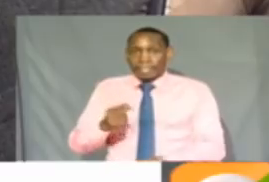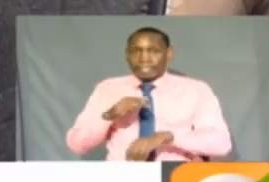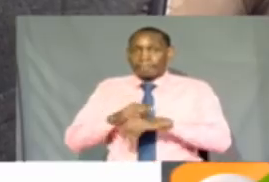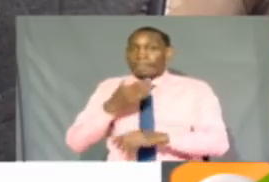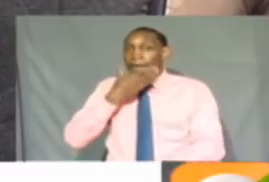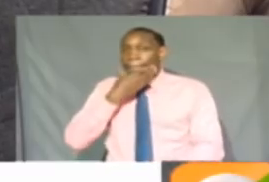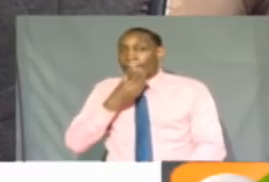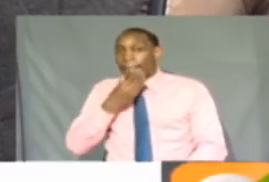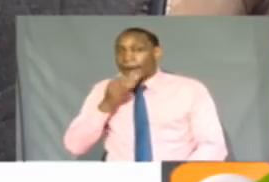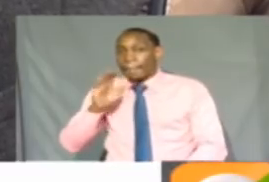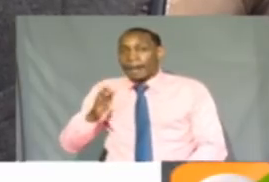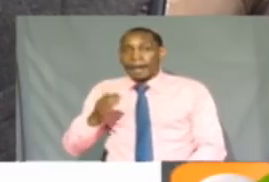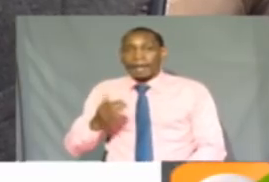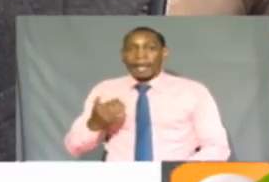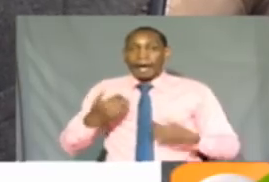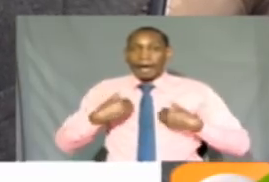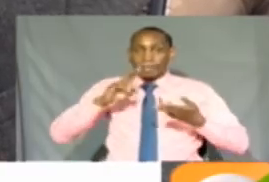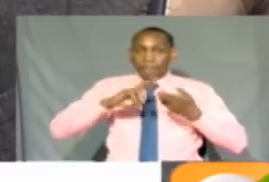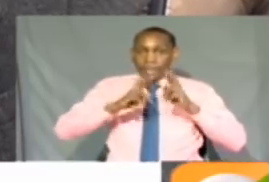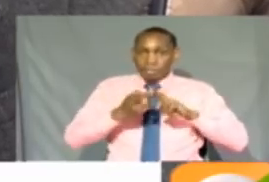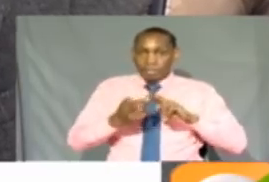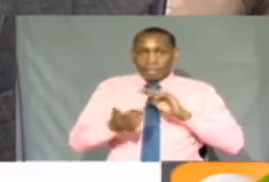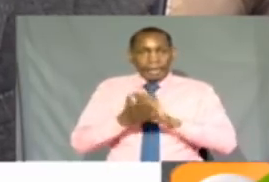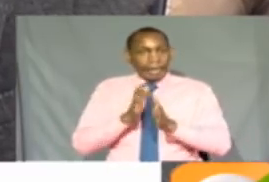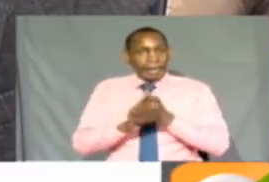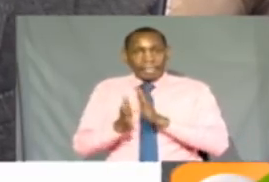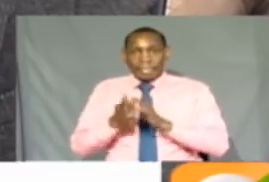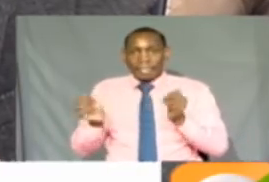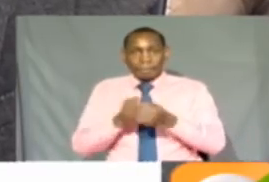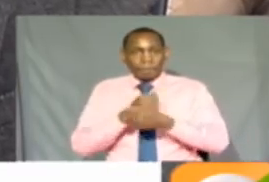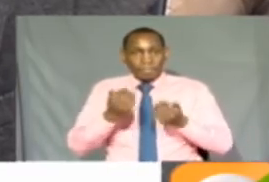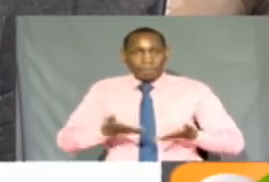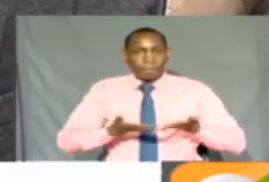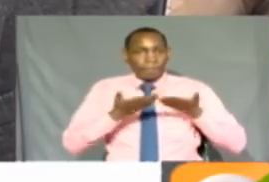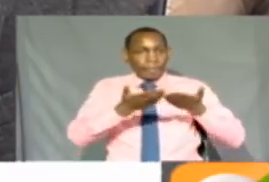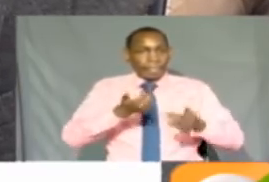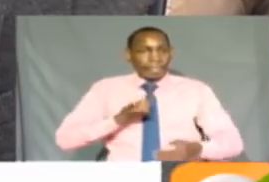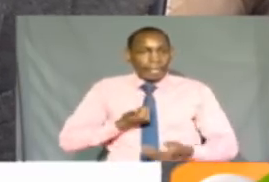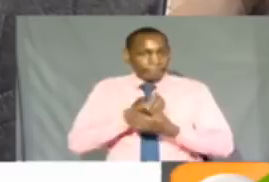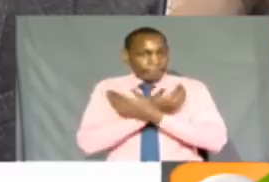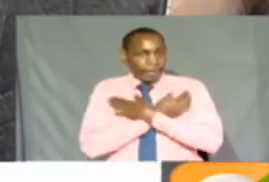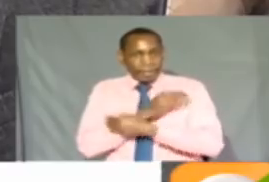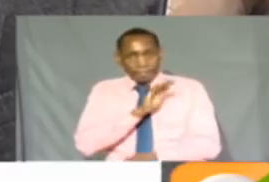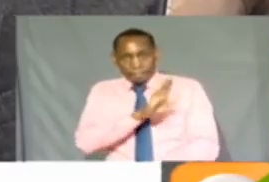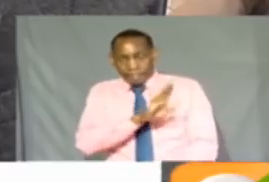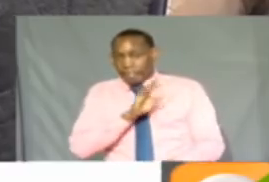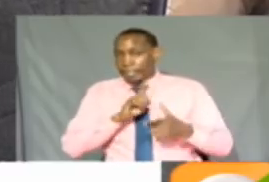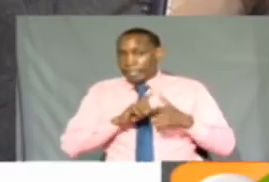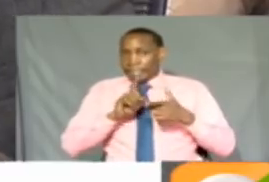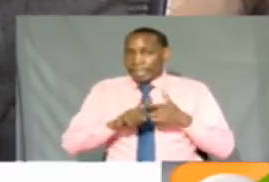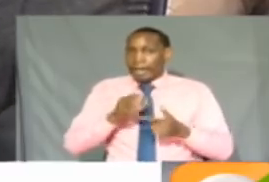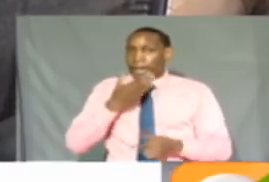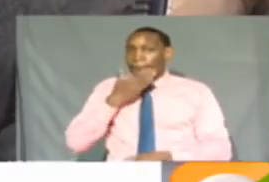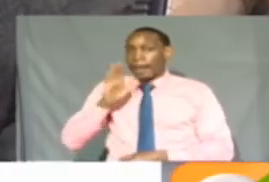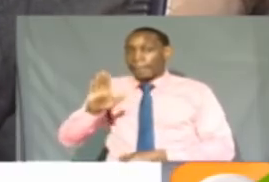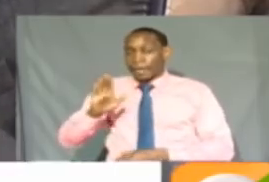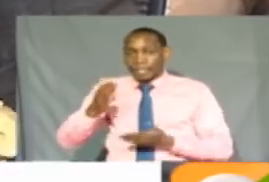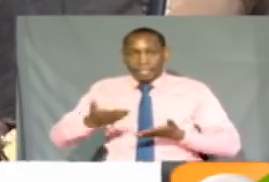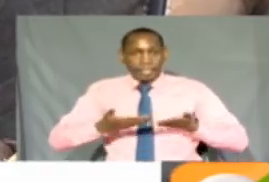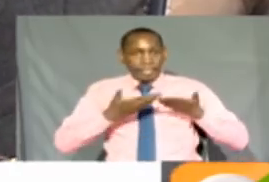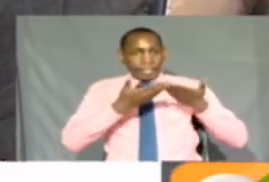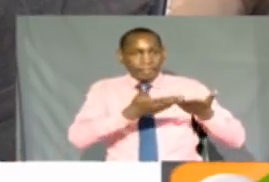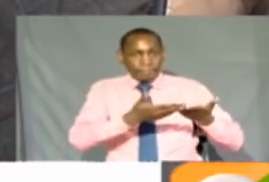are in a relationship and you can't provide for your girlfriend, then you will give her